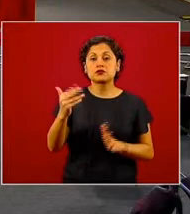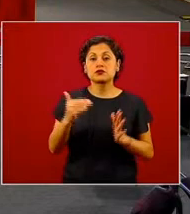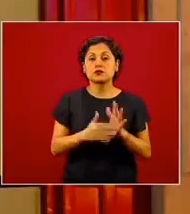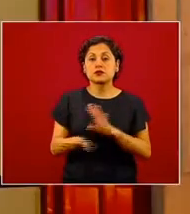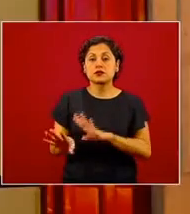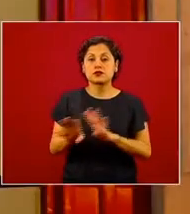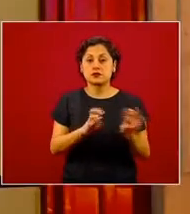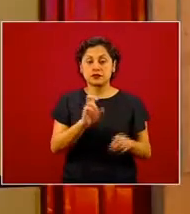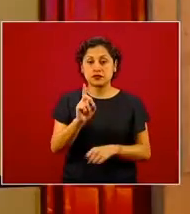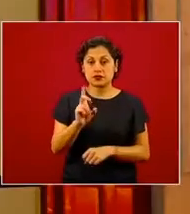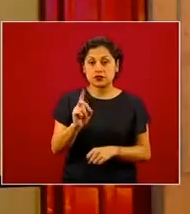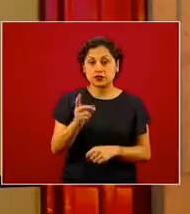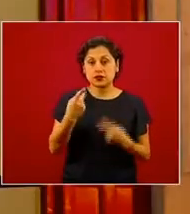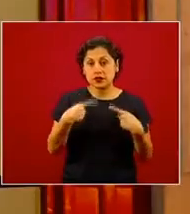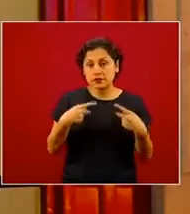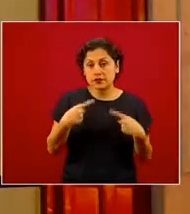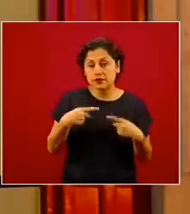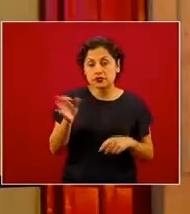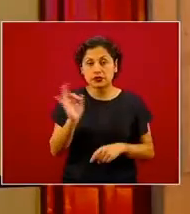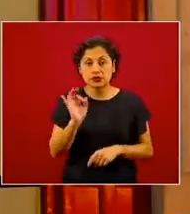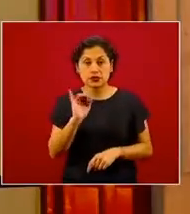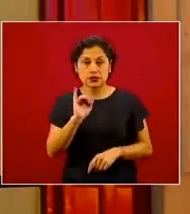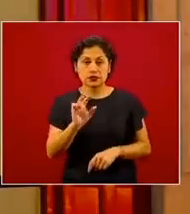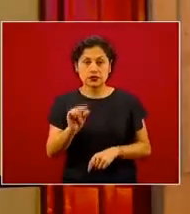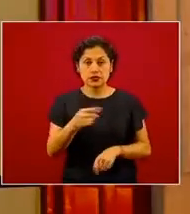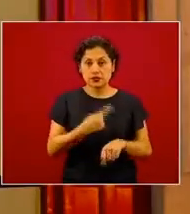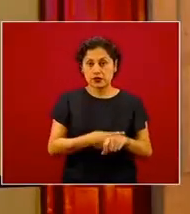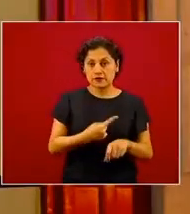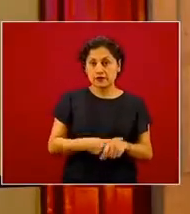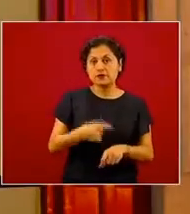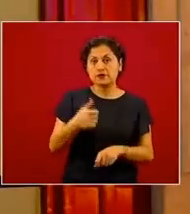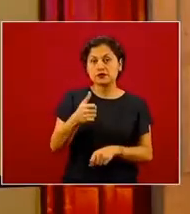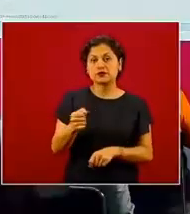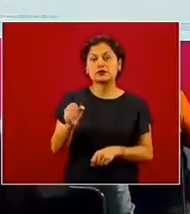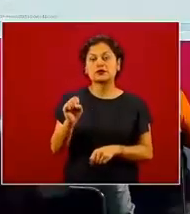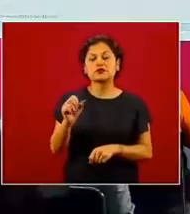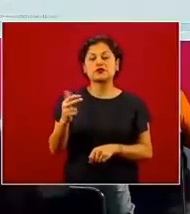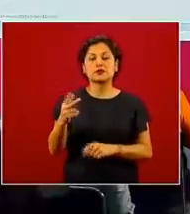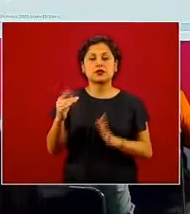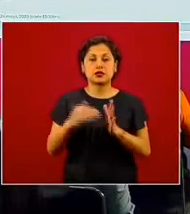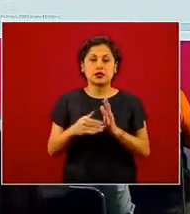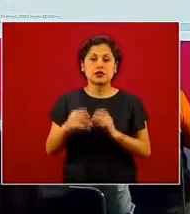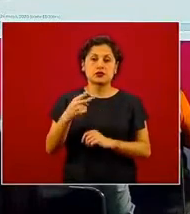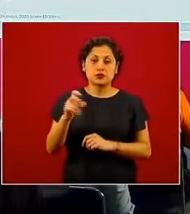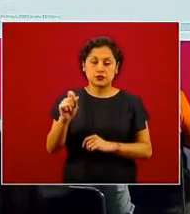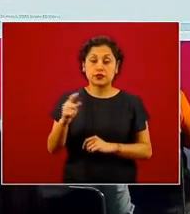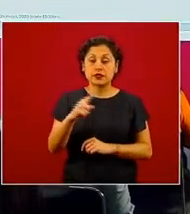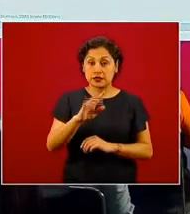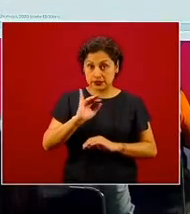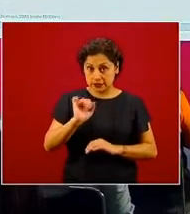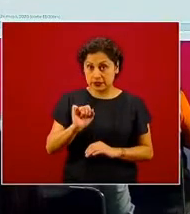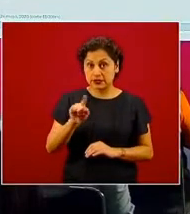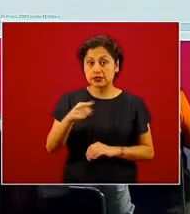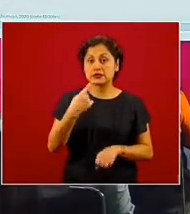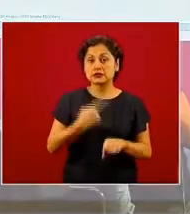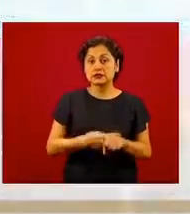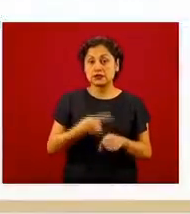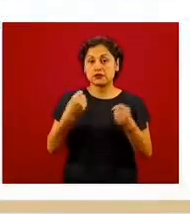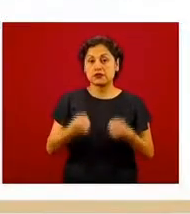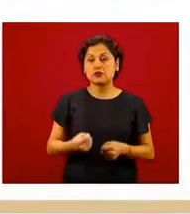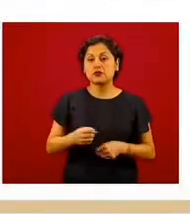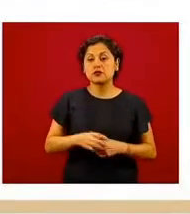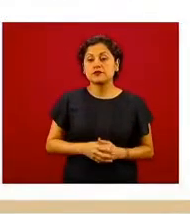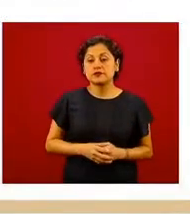There's just over 28,000 cases, 68,000 plus confirmed cases. And